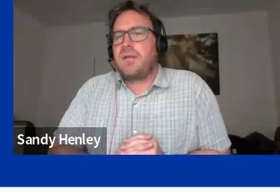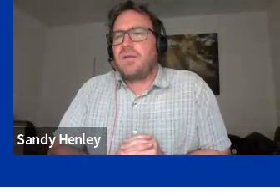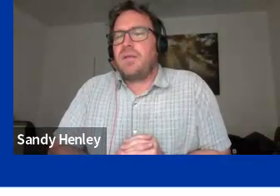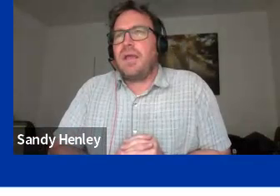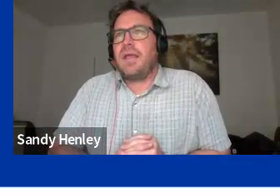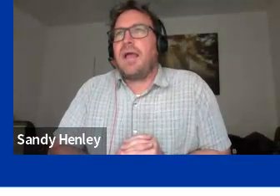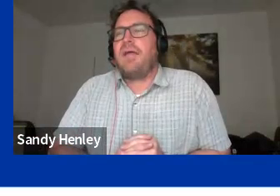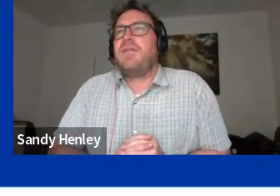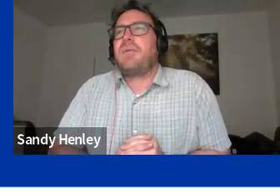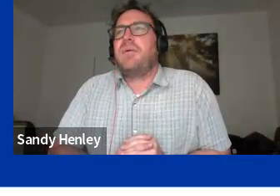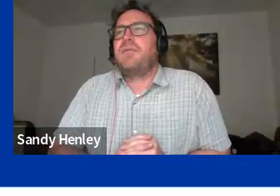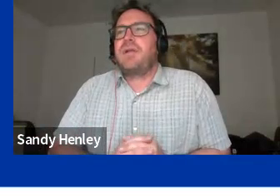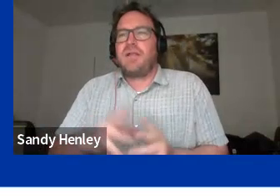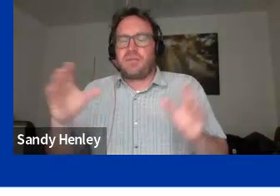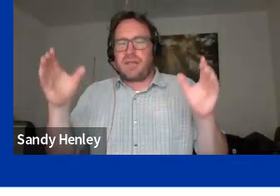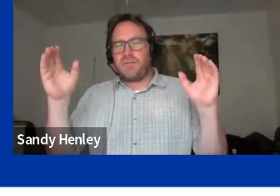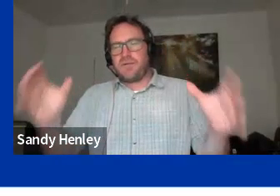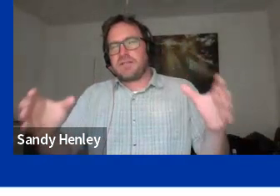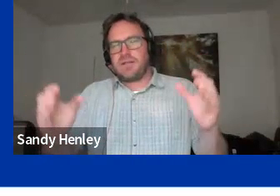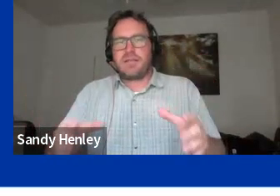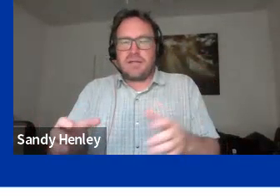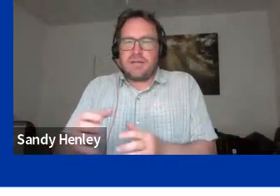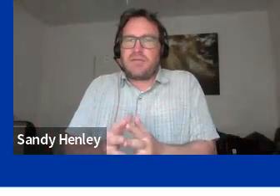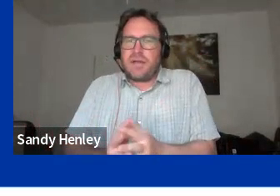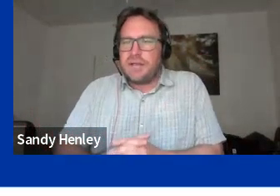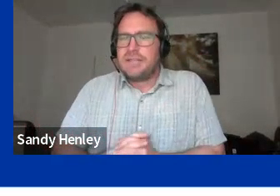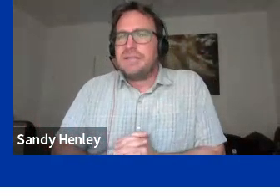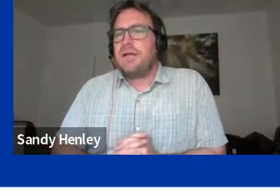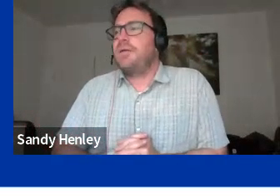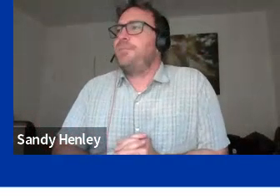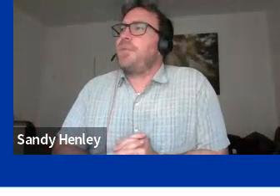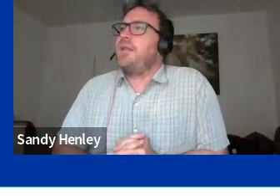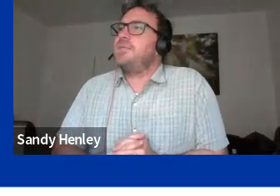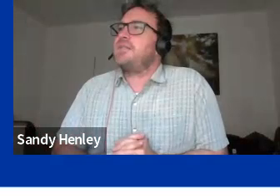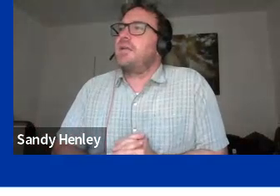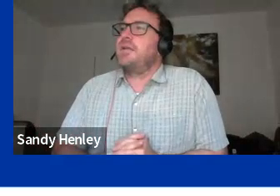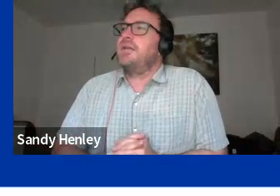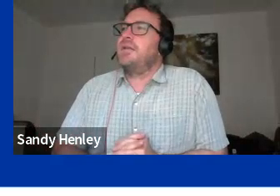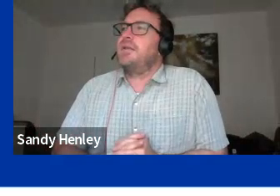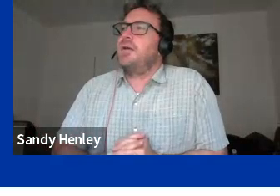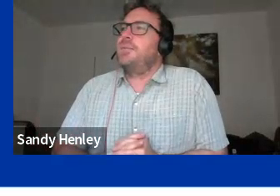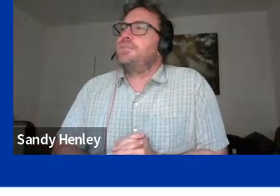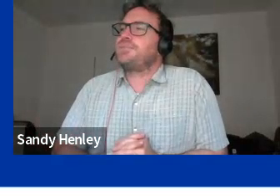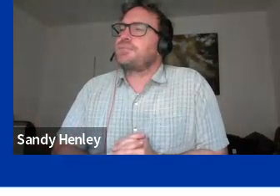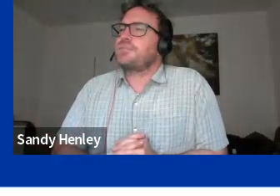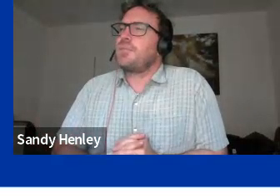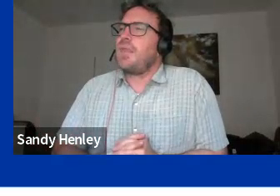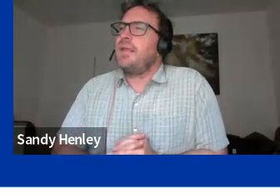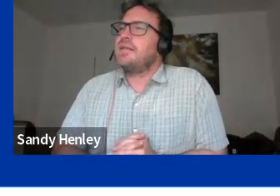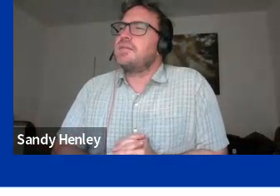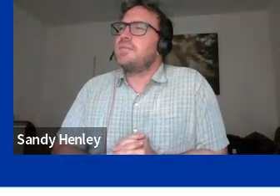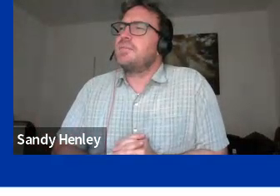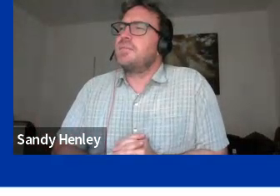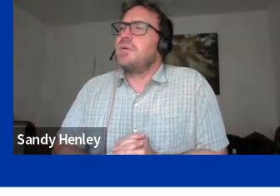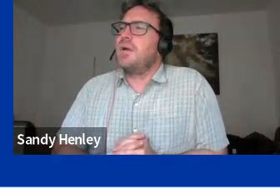How I feel like whenever in health we get focused on healthcare delivery, and I'm just trying to,